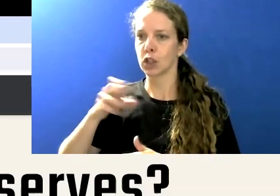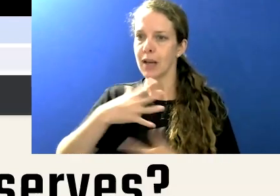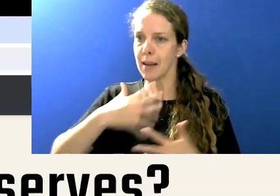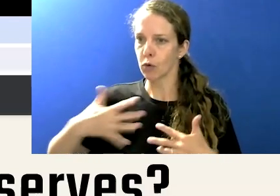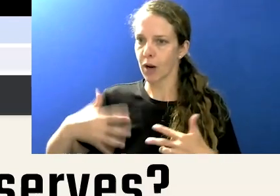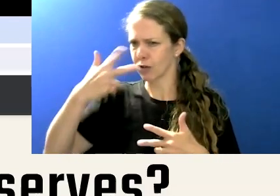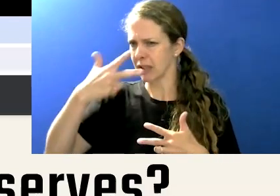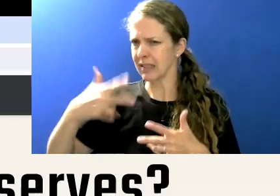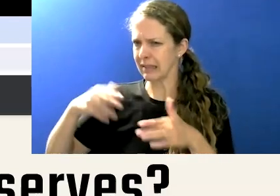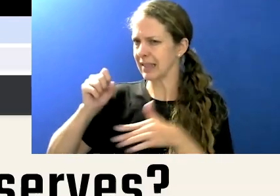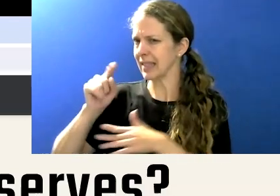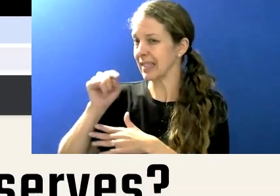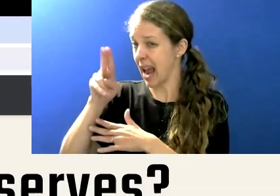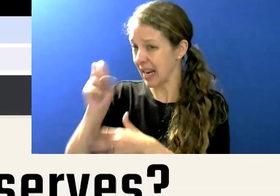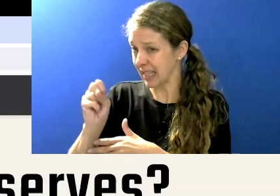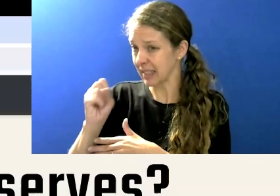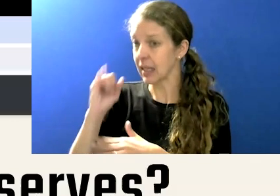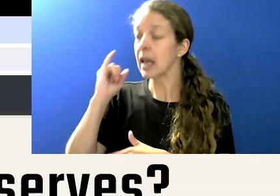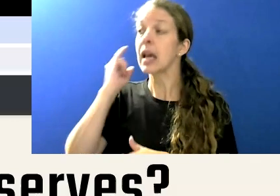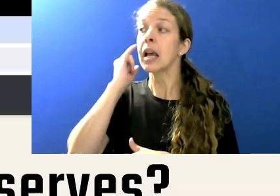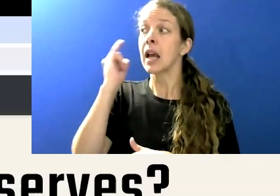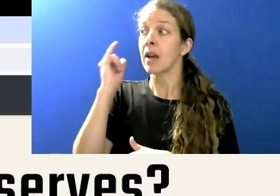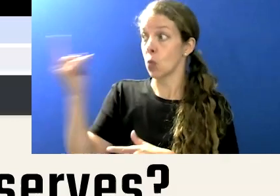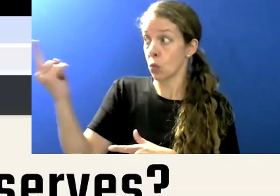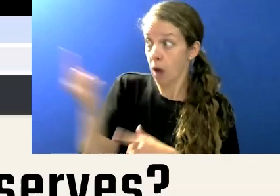our office and they need help, we will assist them.